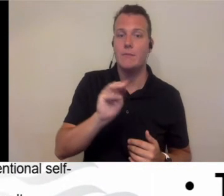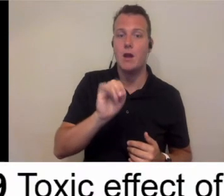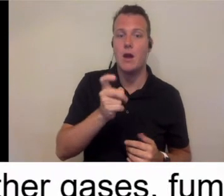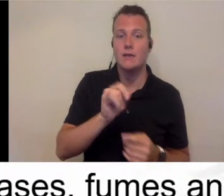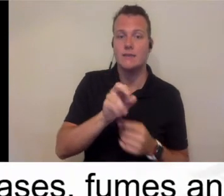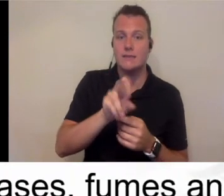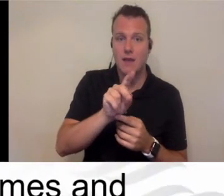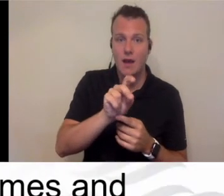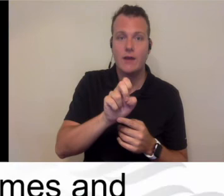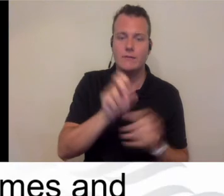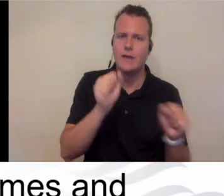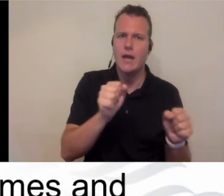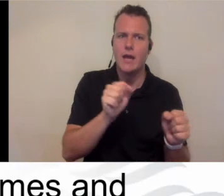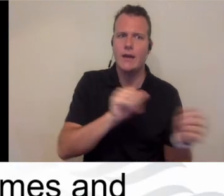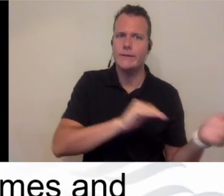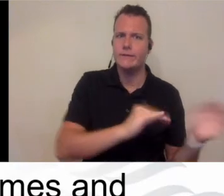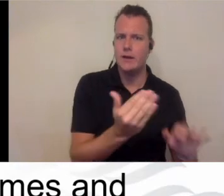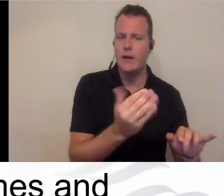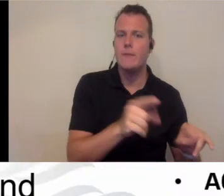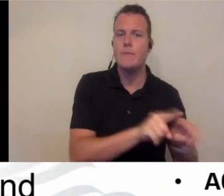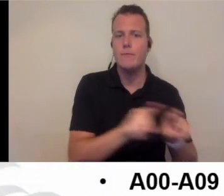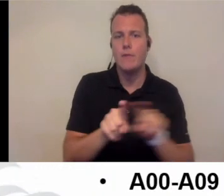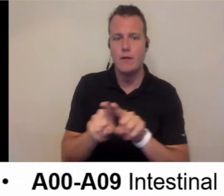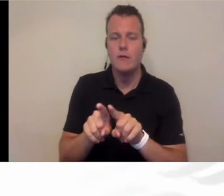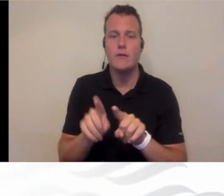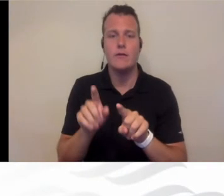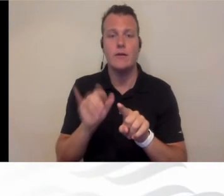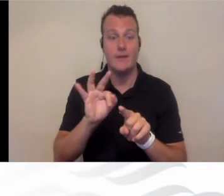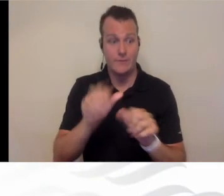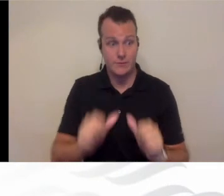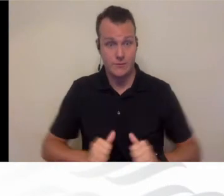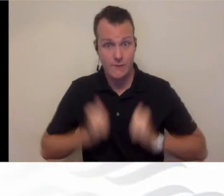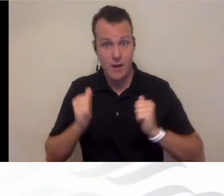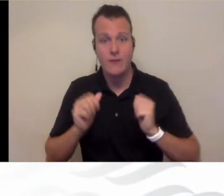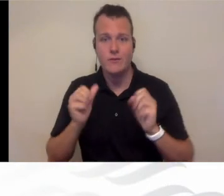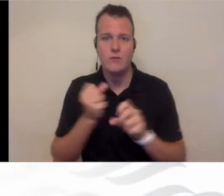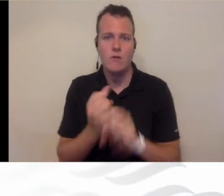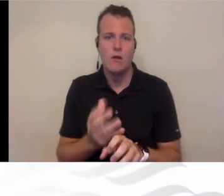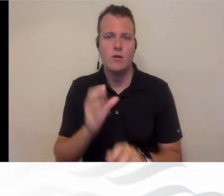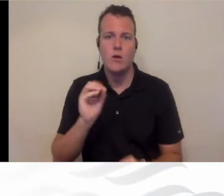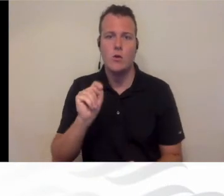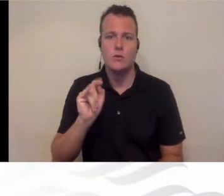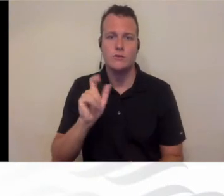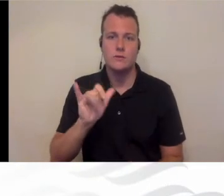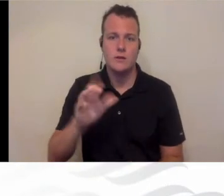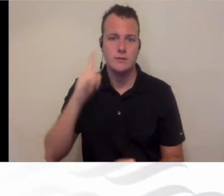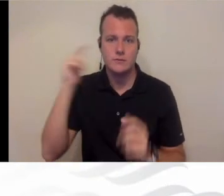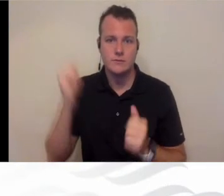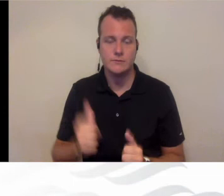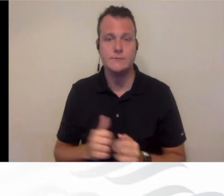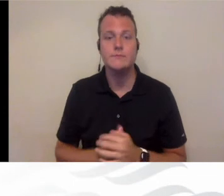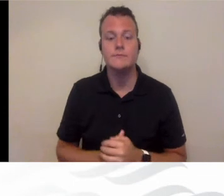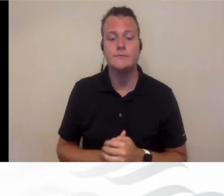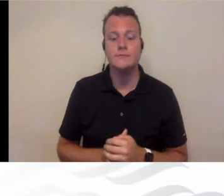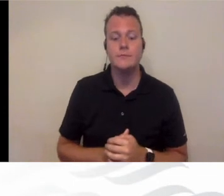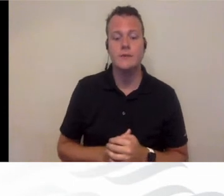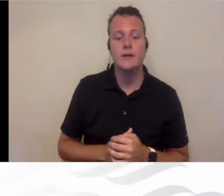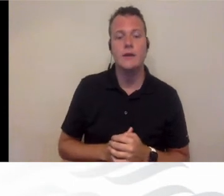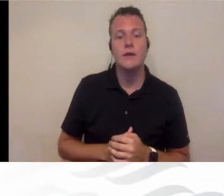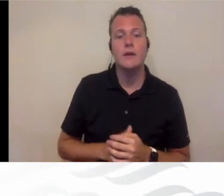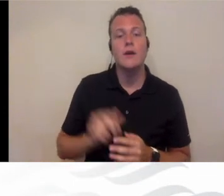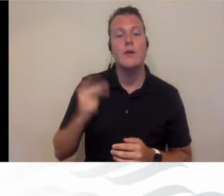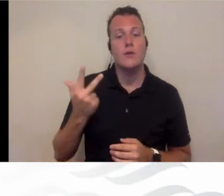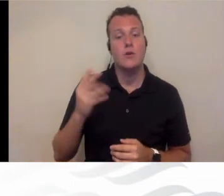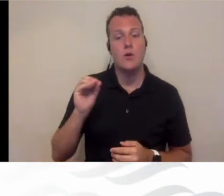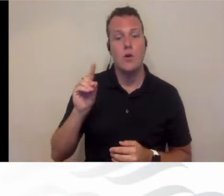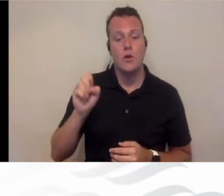but if the patient survives, ototoxic hearing loss. So these are how the third code.